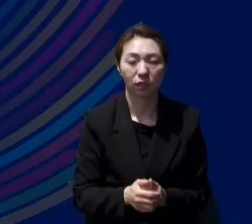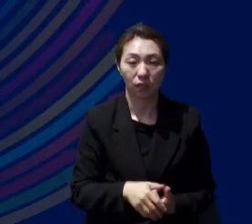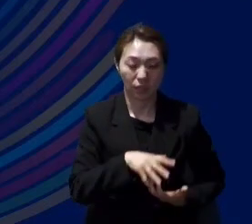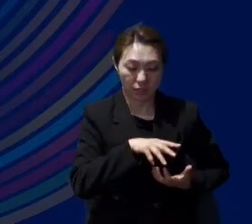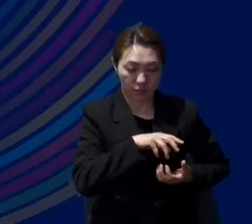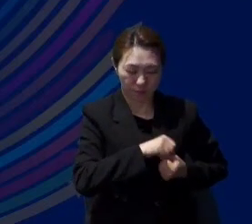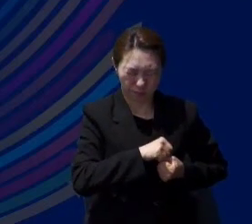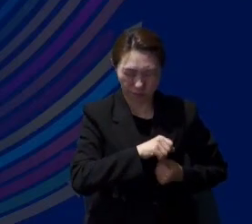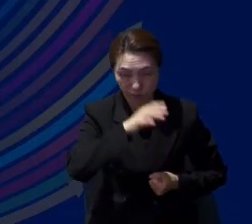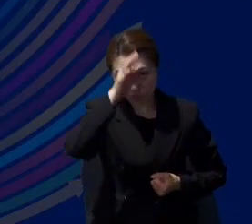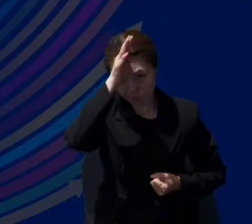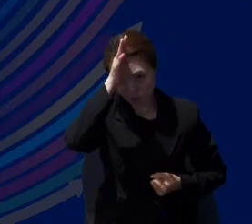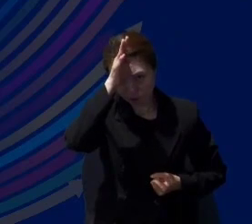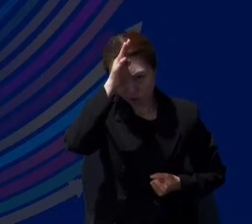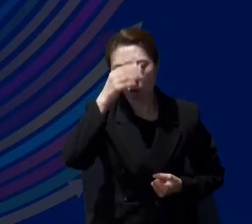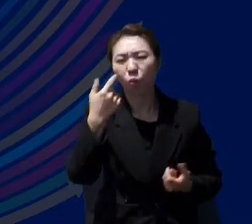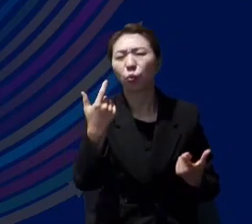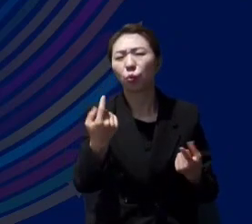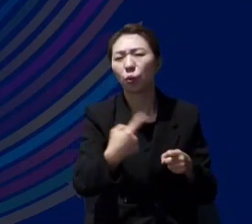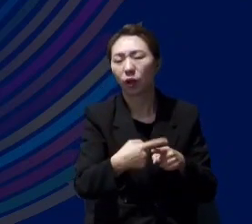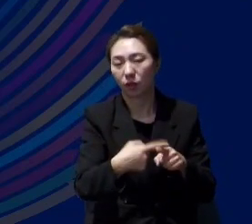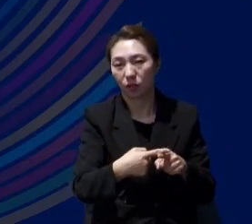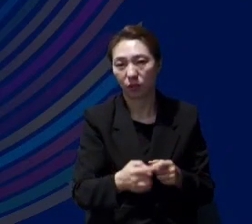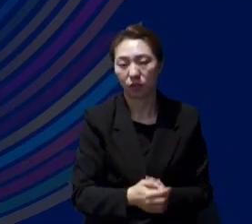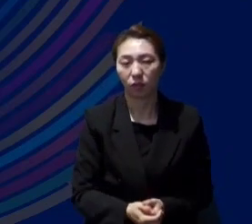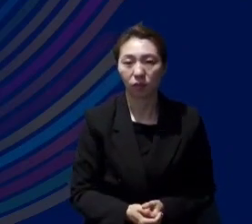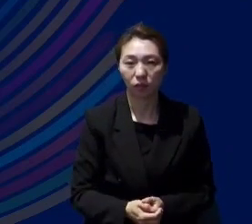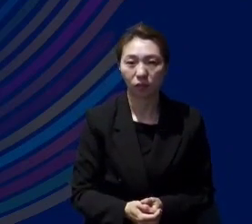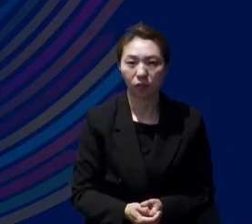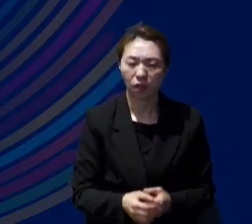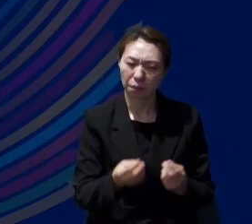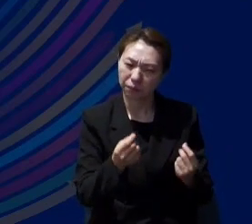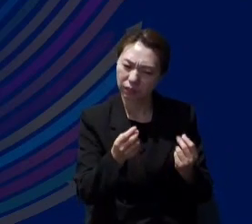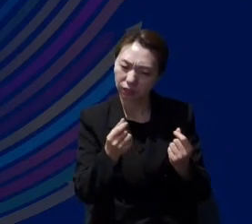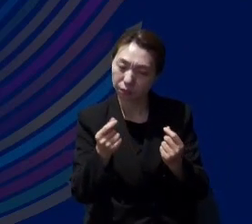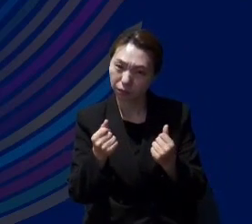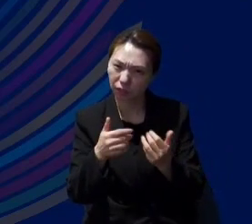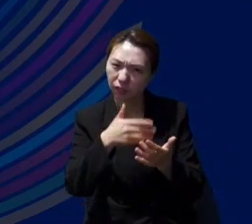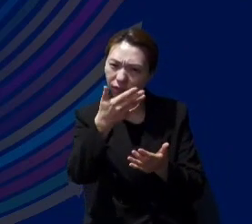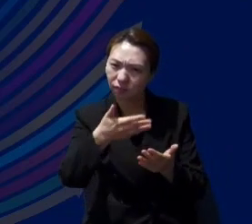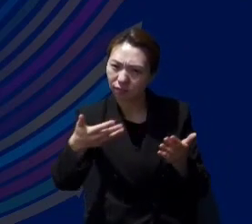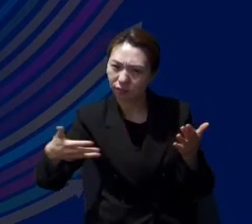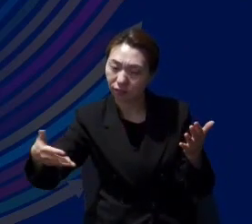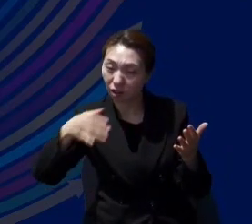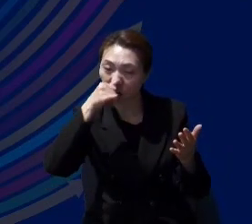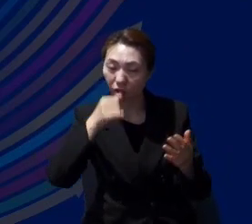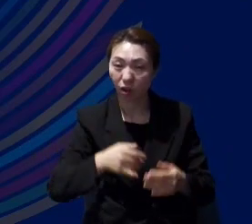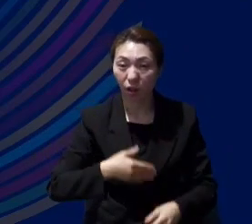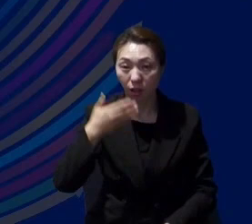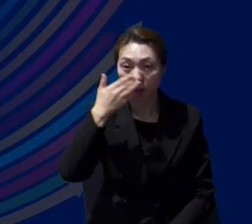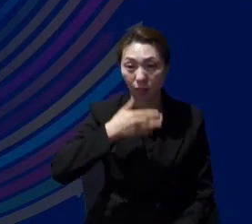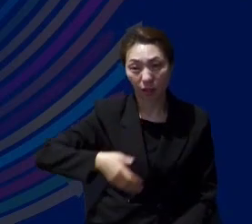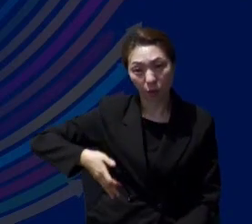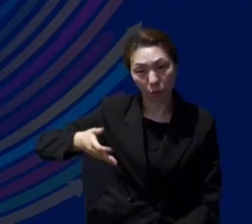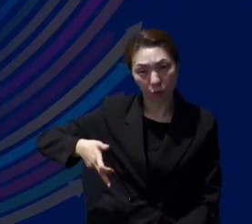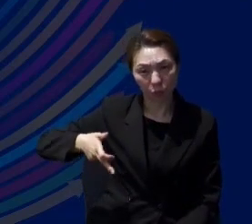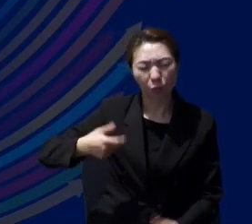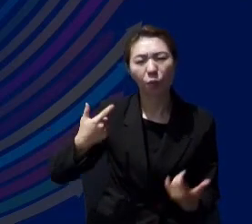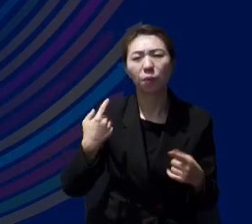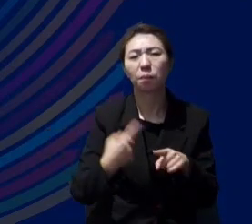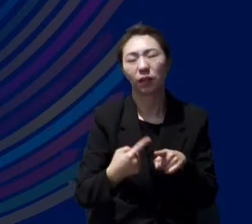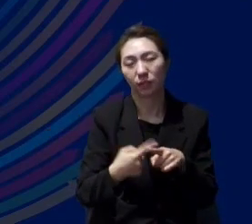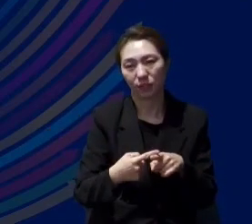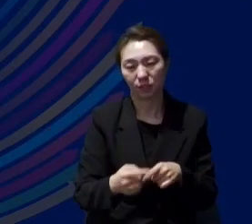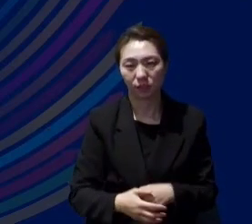know, a lot of others are sort of partially similar. Diabetes is a good example of that. But then you also see some causes that have just dramatically